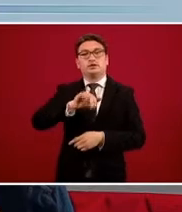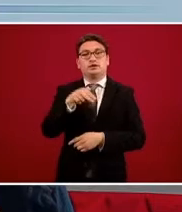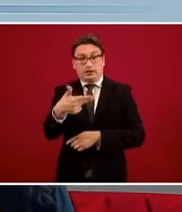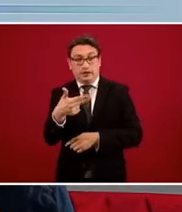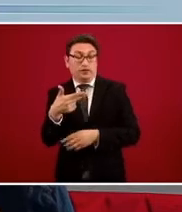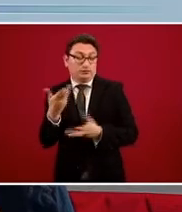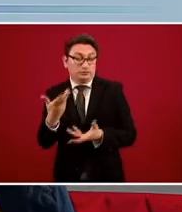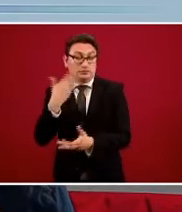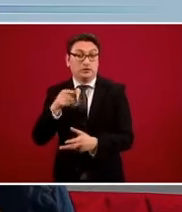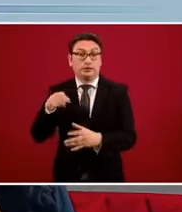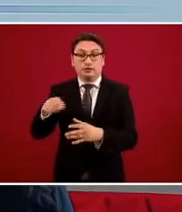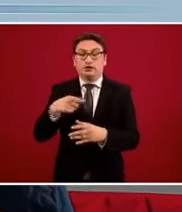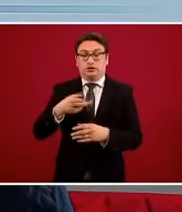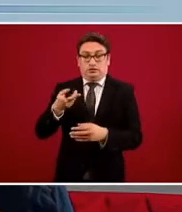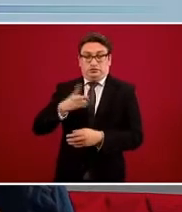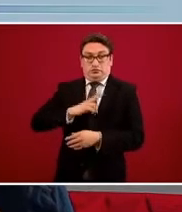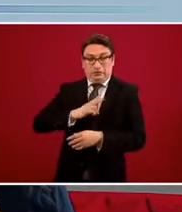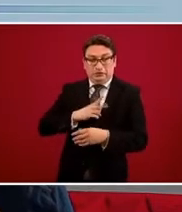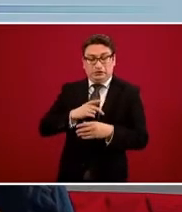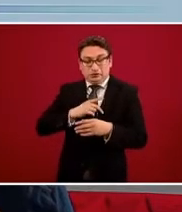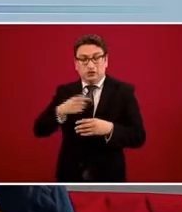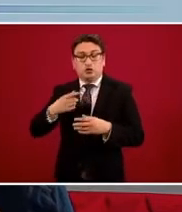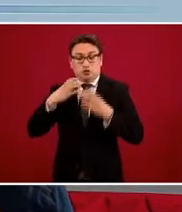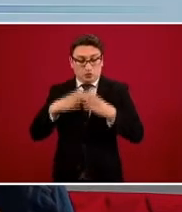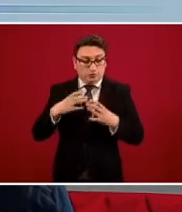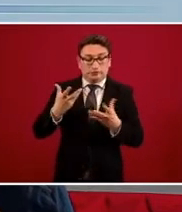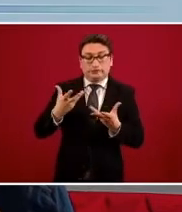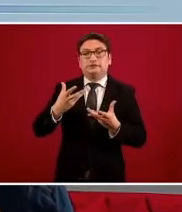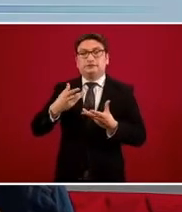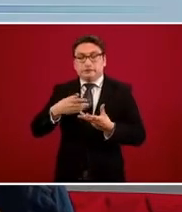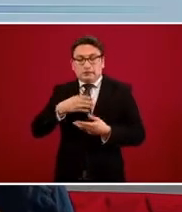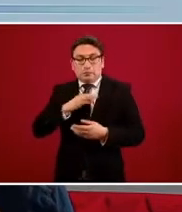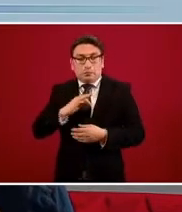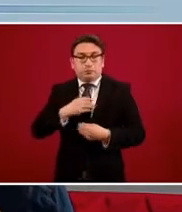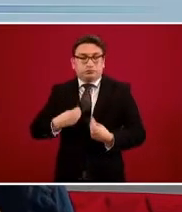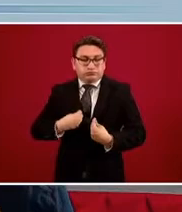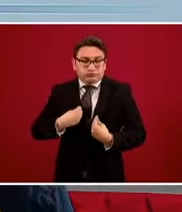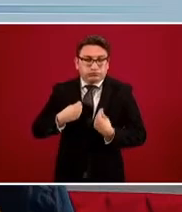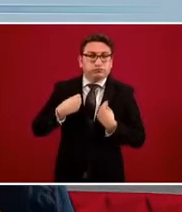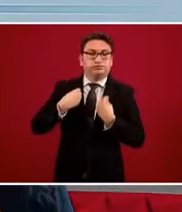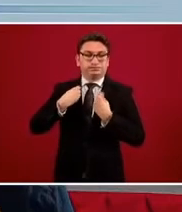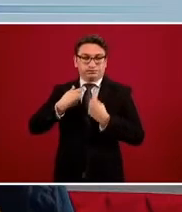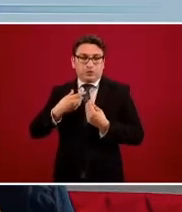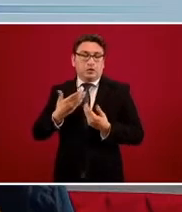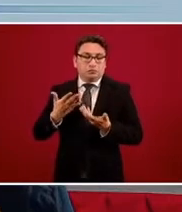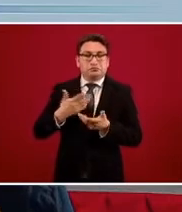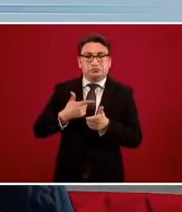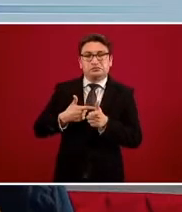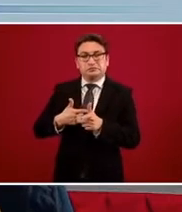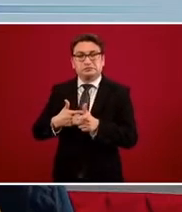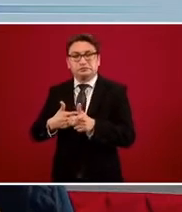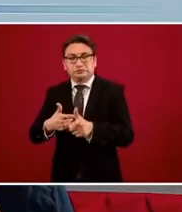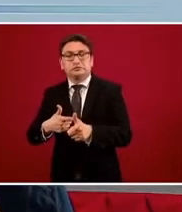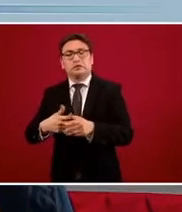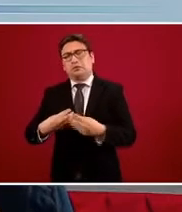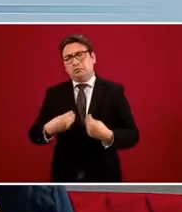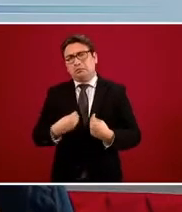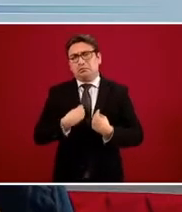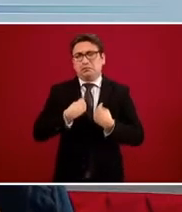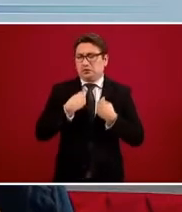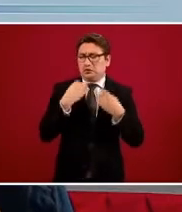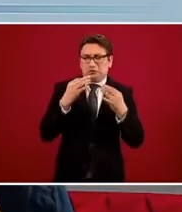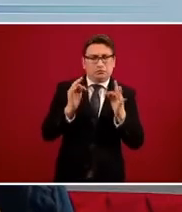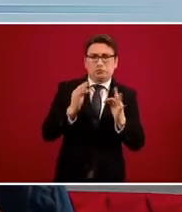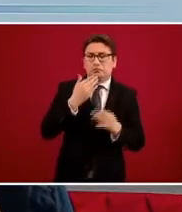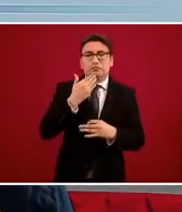a community that has been in a vulnerable position for a while now, and that is HIV positive